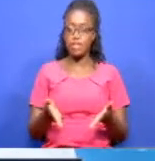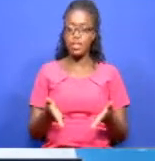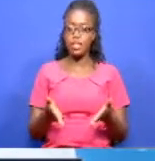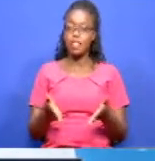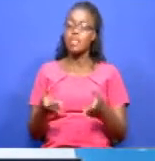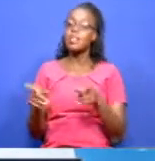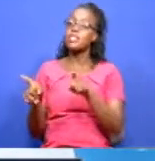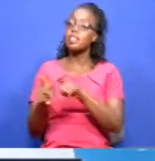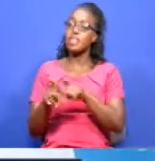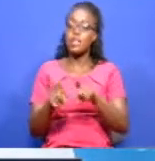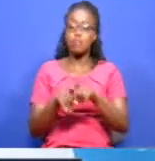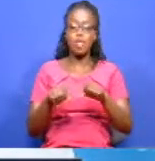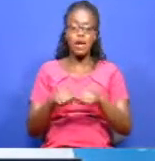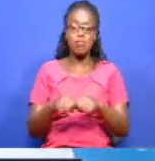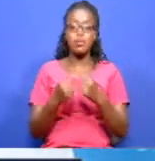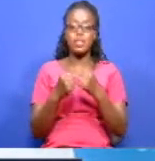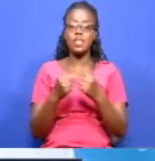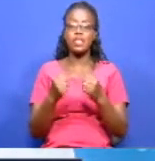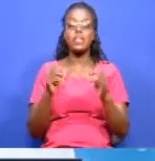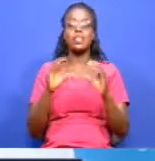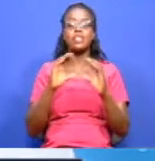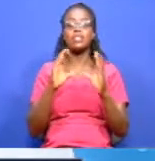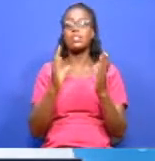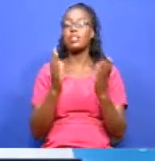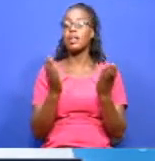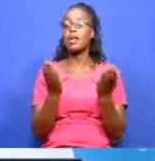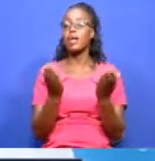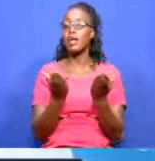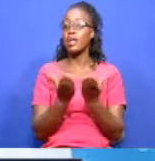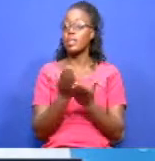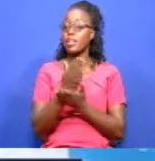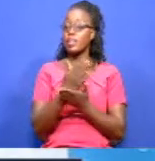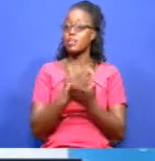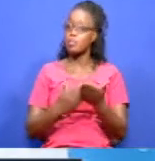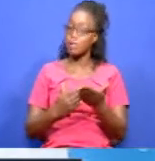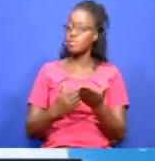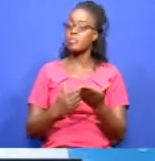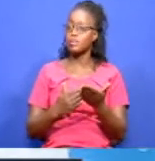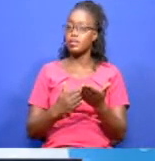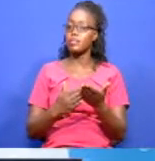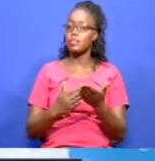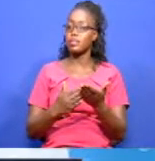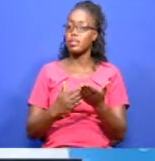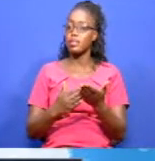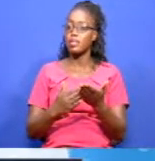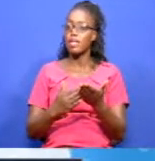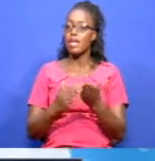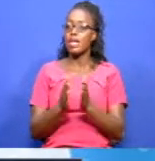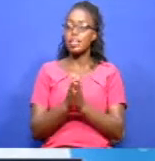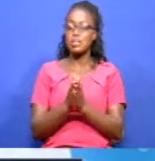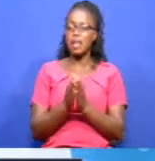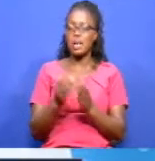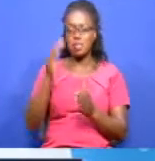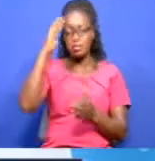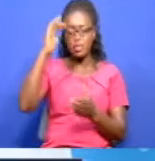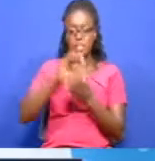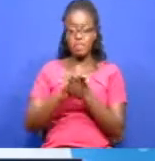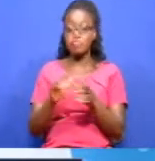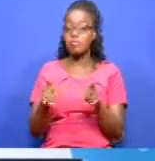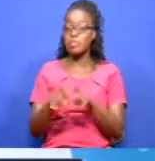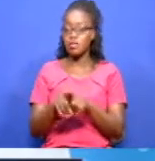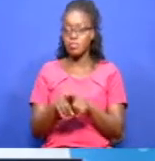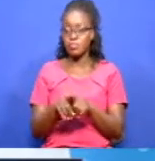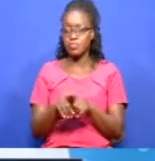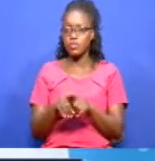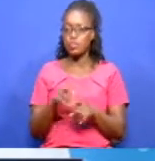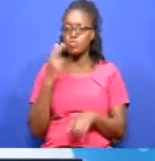Similar scenario is being observed in most parts of the world, and understandably so. Who would